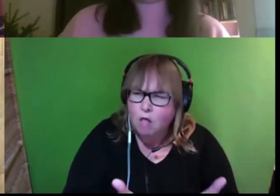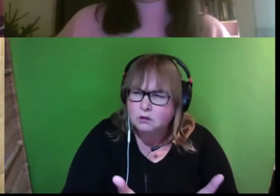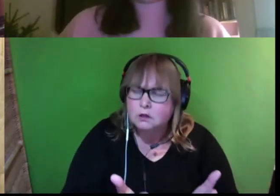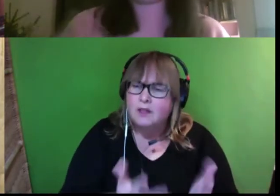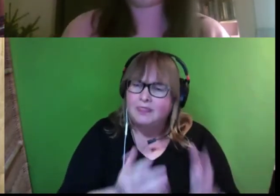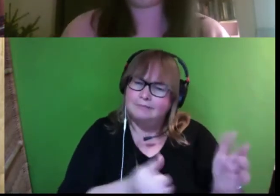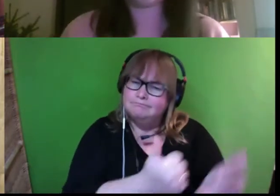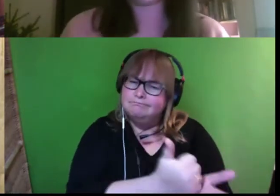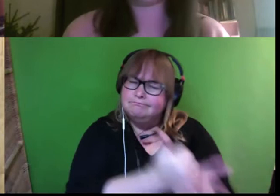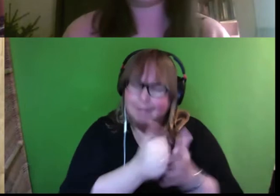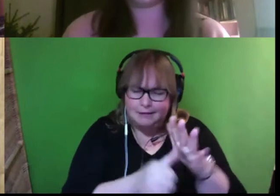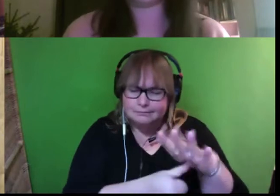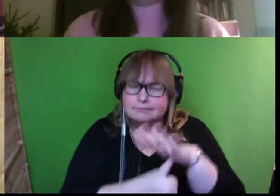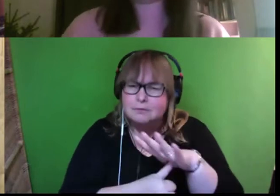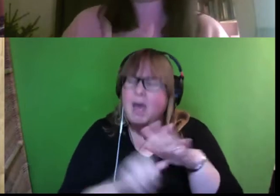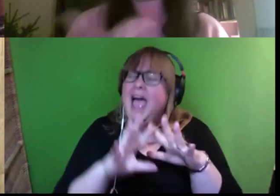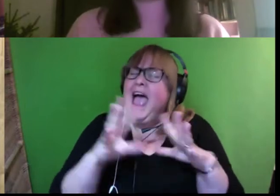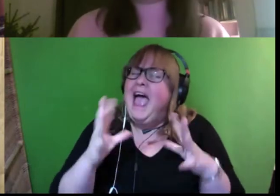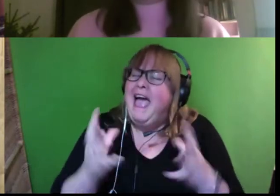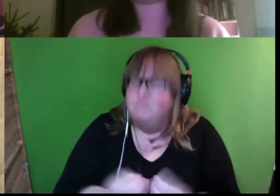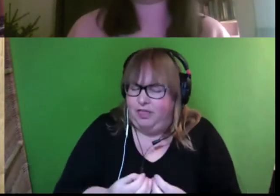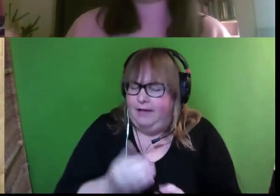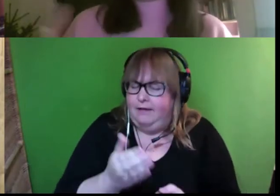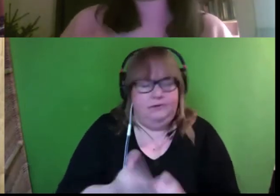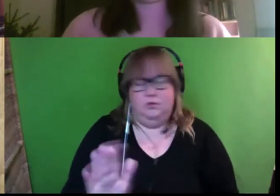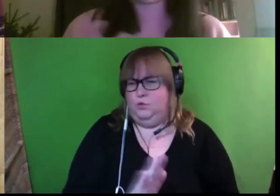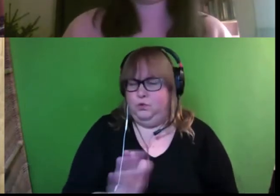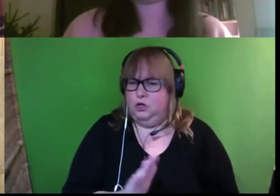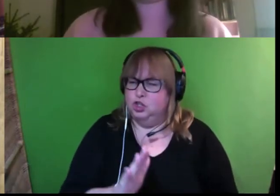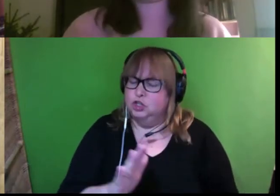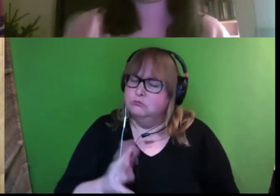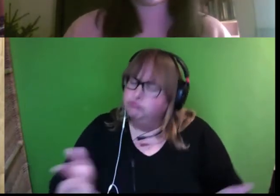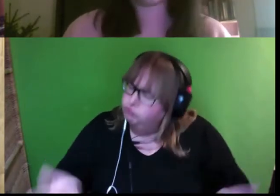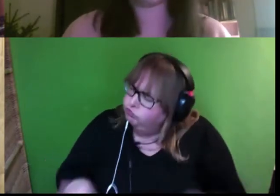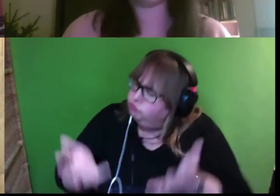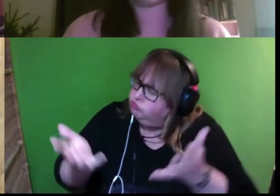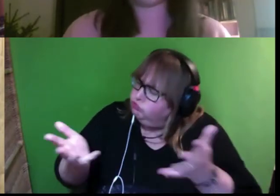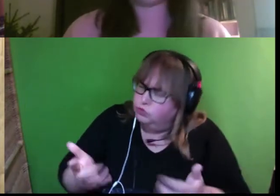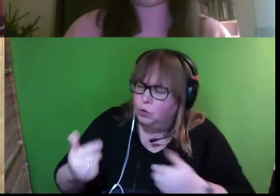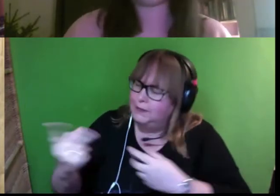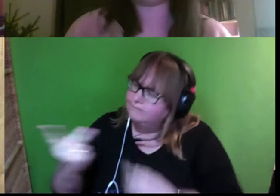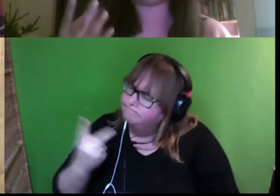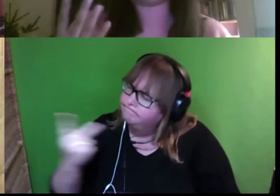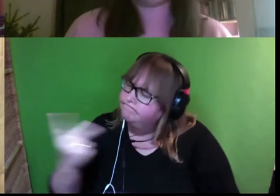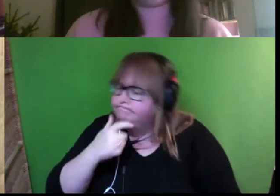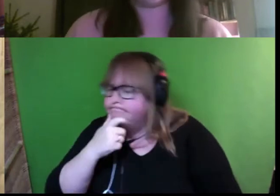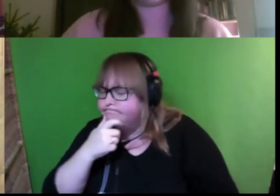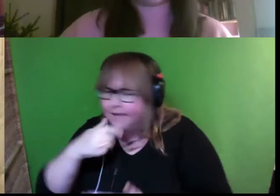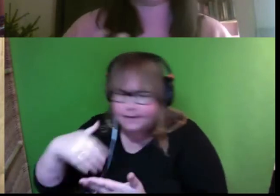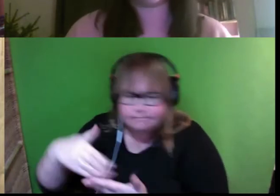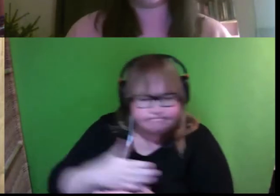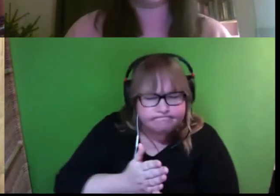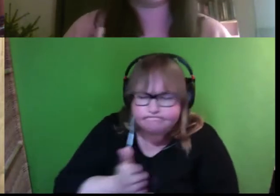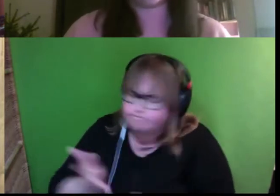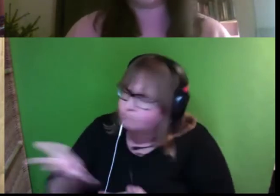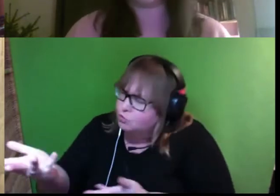our creative conversations, but they've often really meandered to this mutual respect that we have for the body as